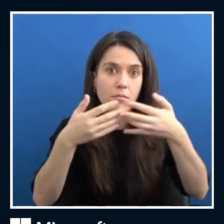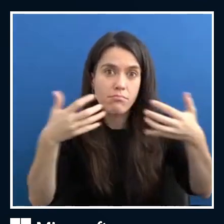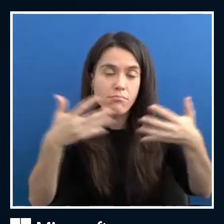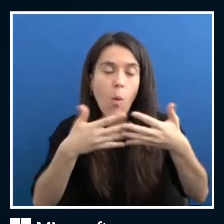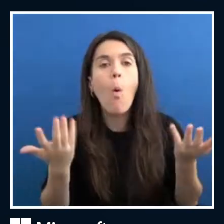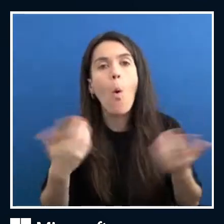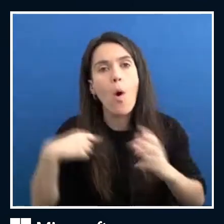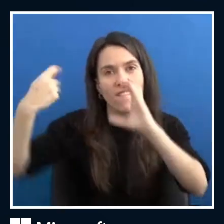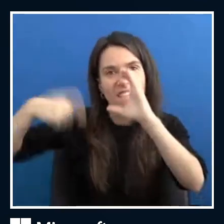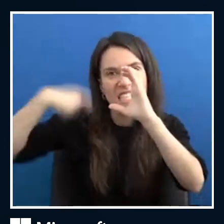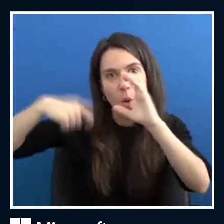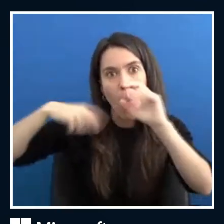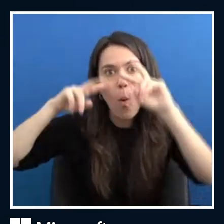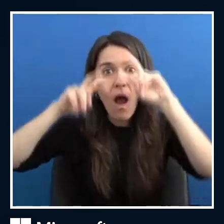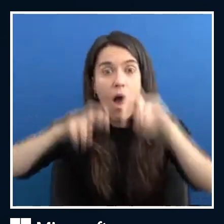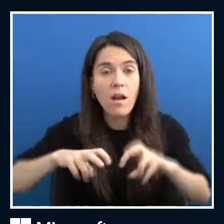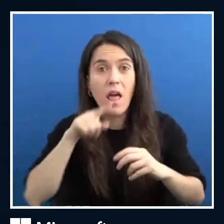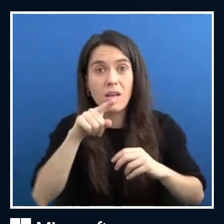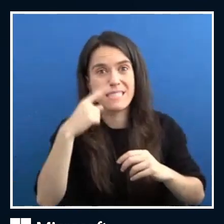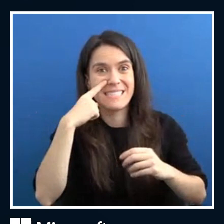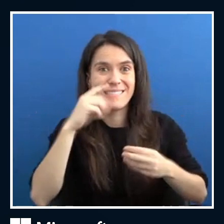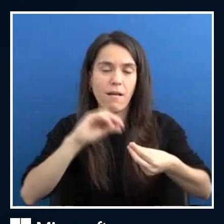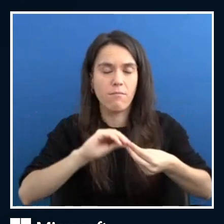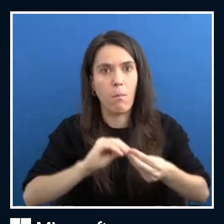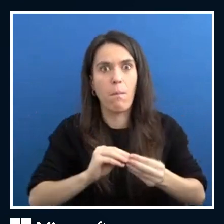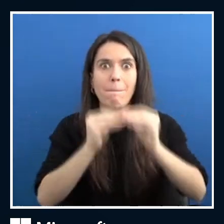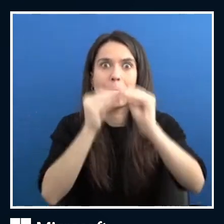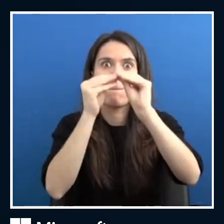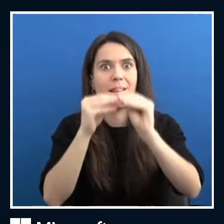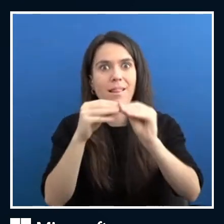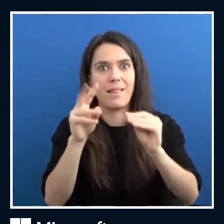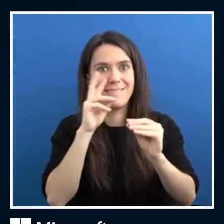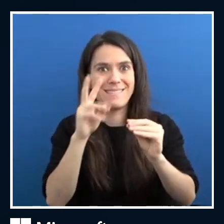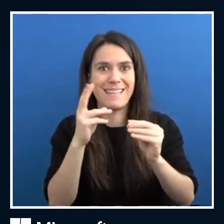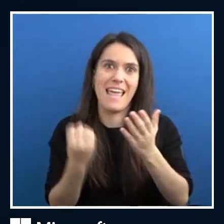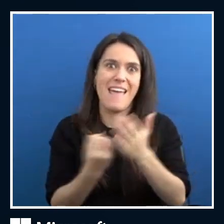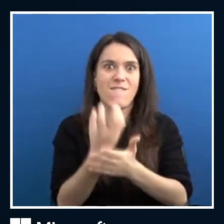can build somehow a flow to still get all that information.